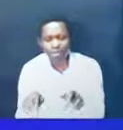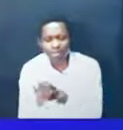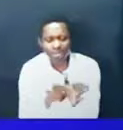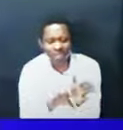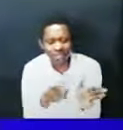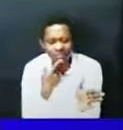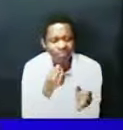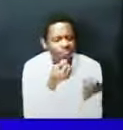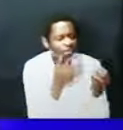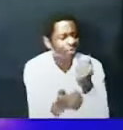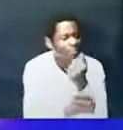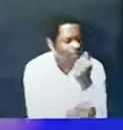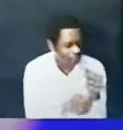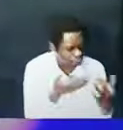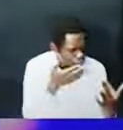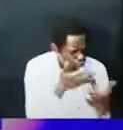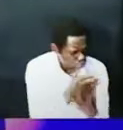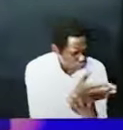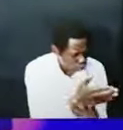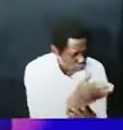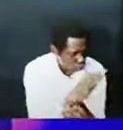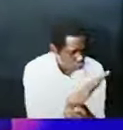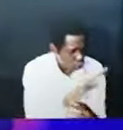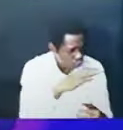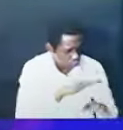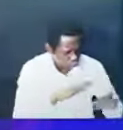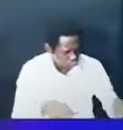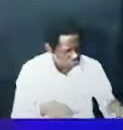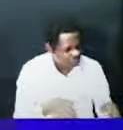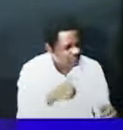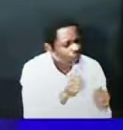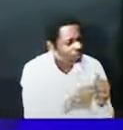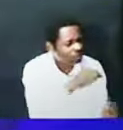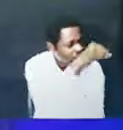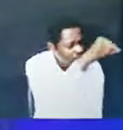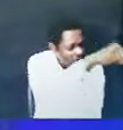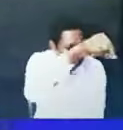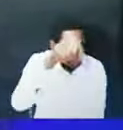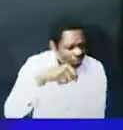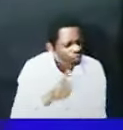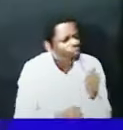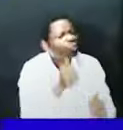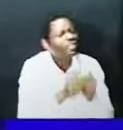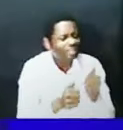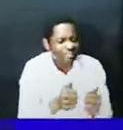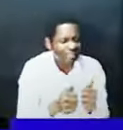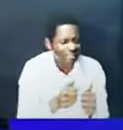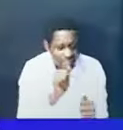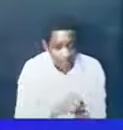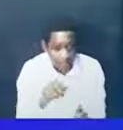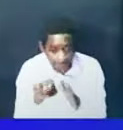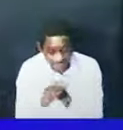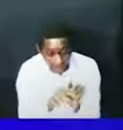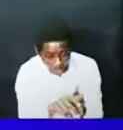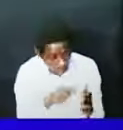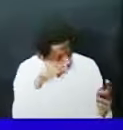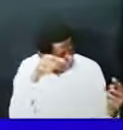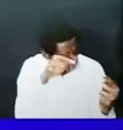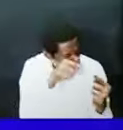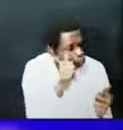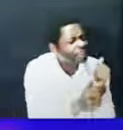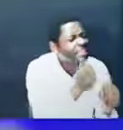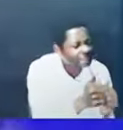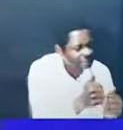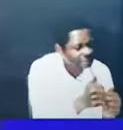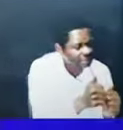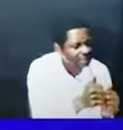your offspring, which of the 8 is this offspring referring to? And he said, Chrono e kawa sinia